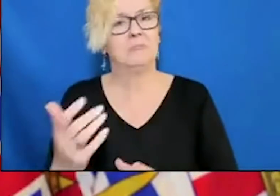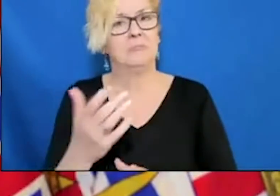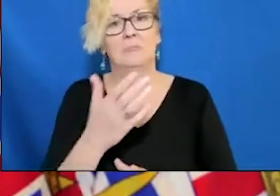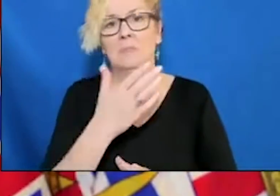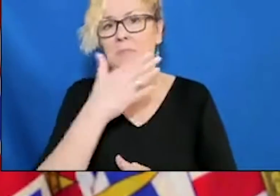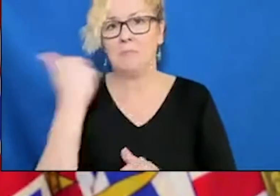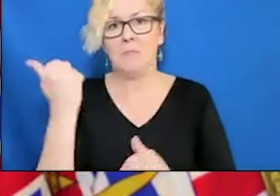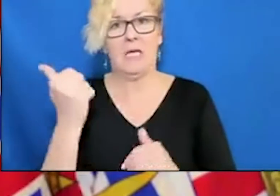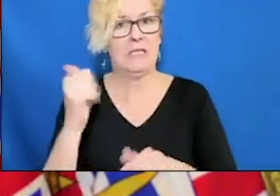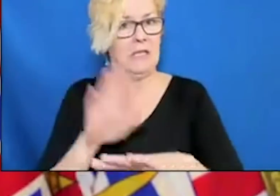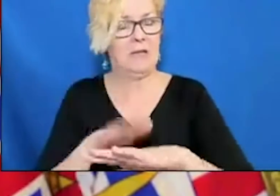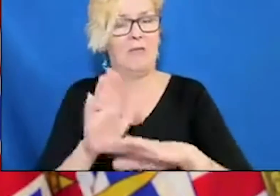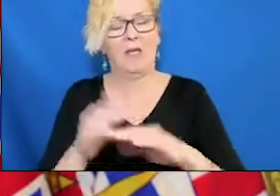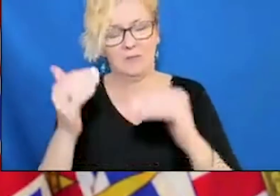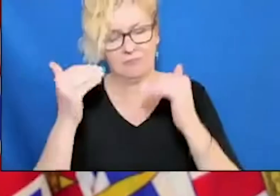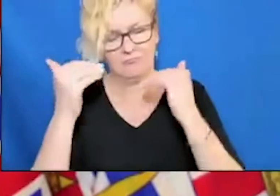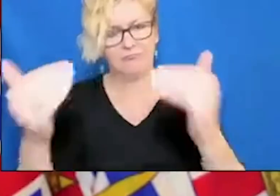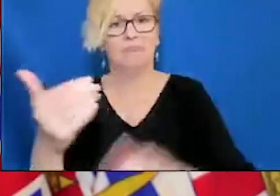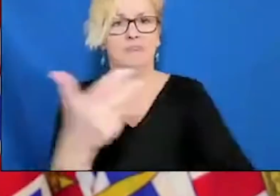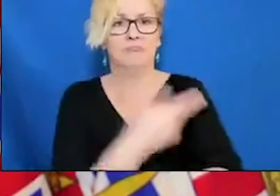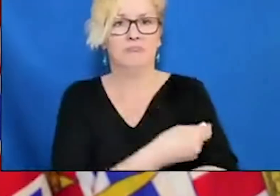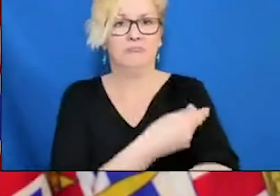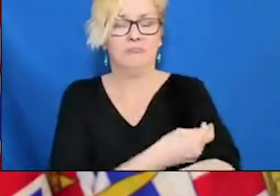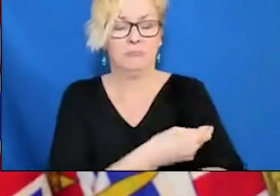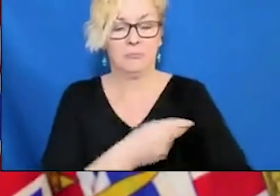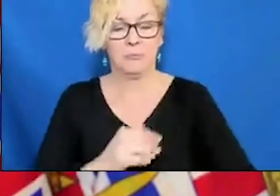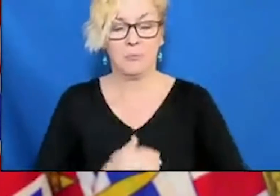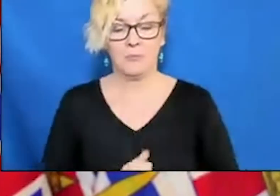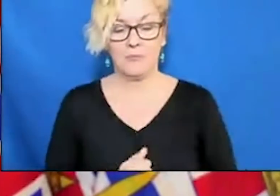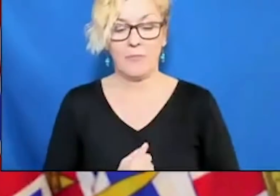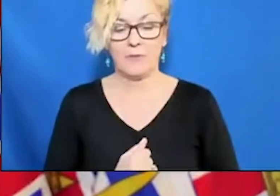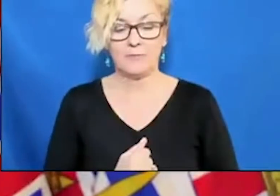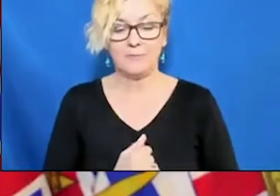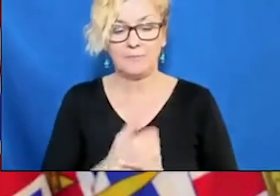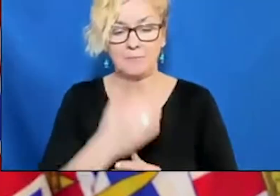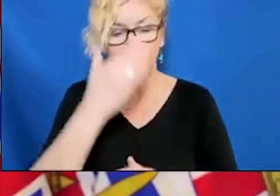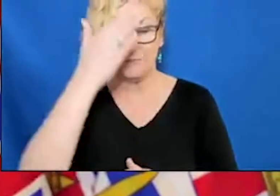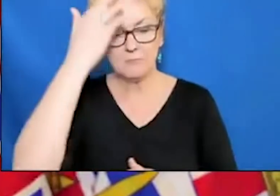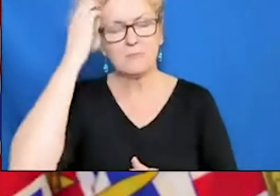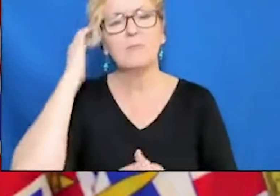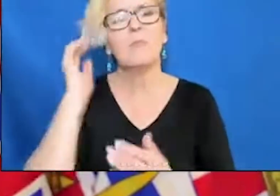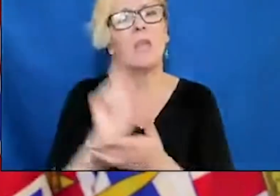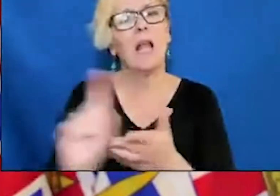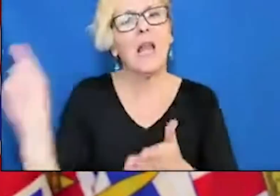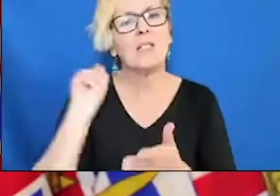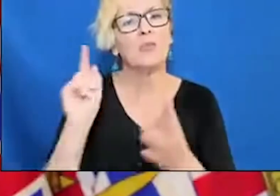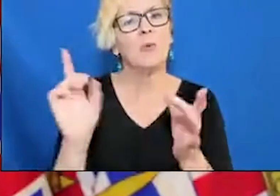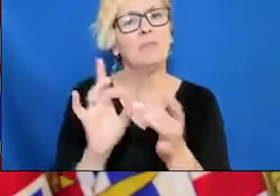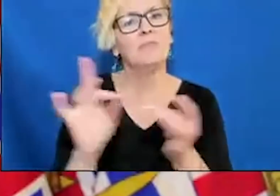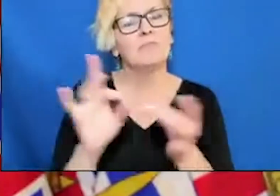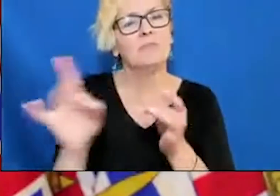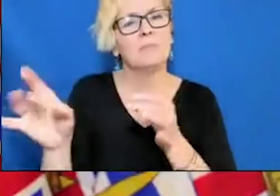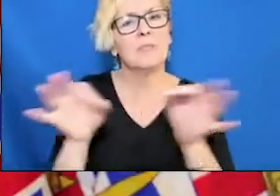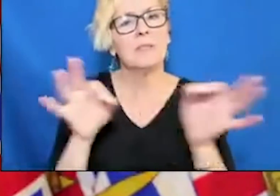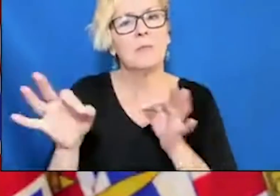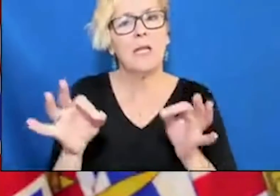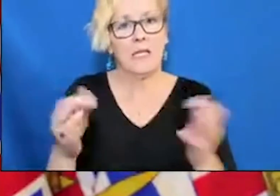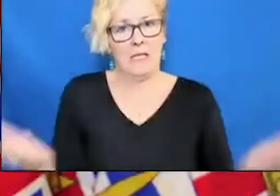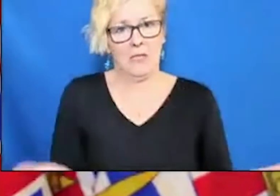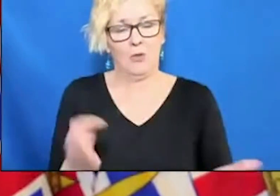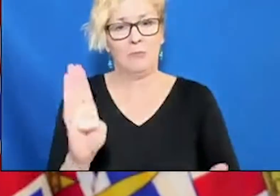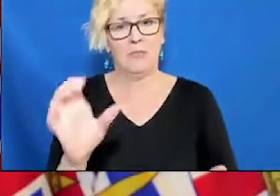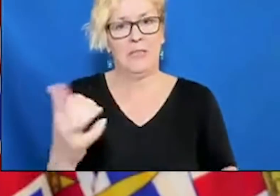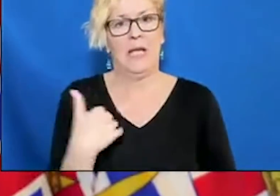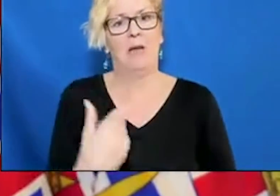I'd like to speak for a moment about how we are using the vaccines here in BC. We talked last week about the two parallel programs that we